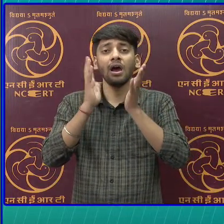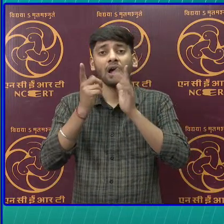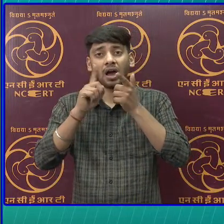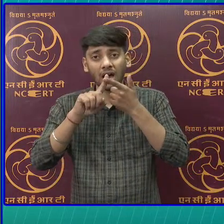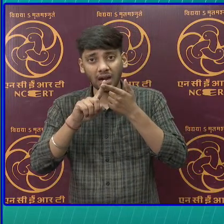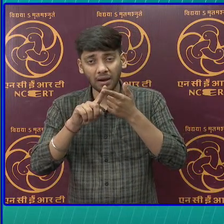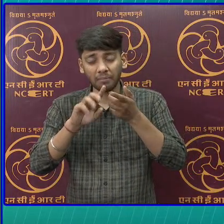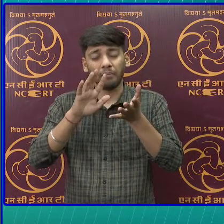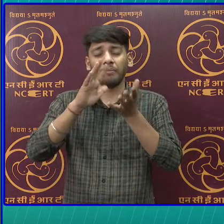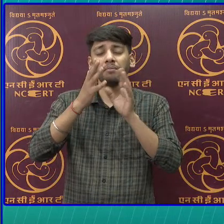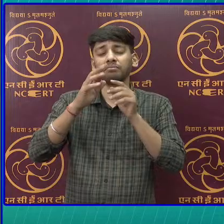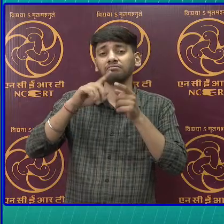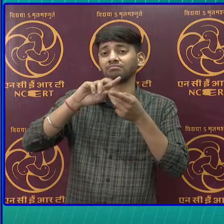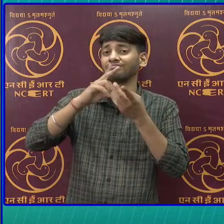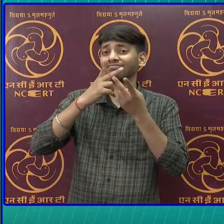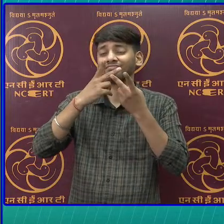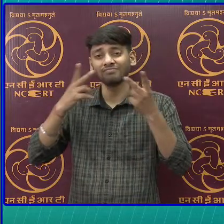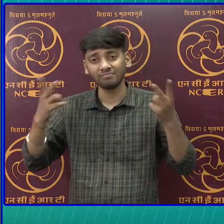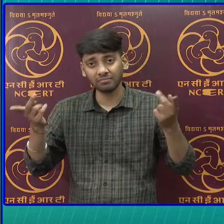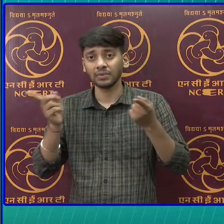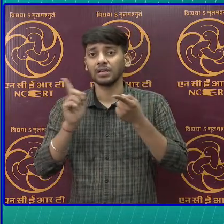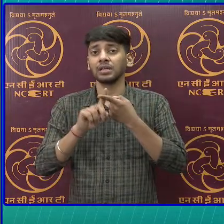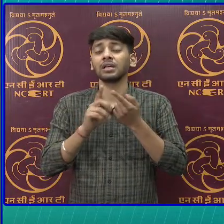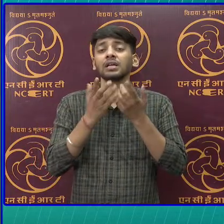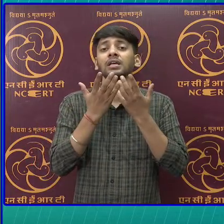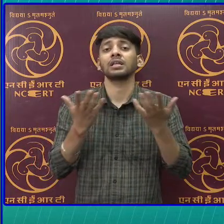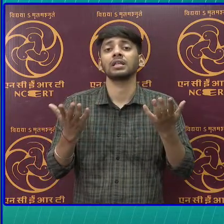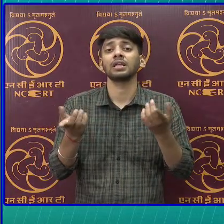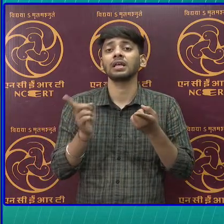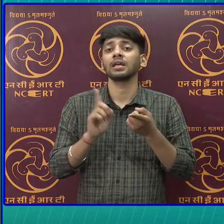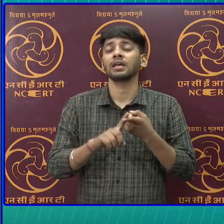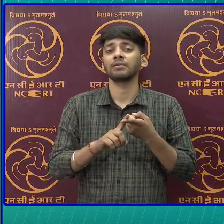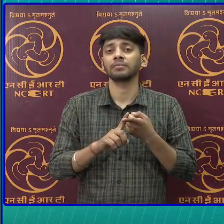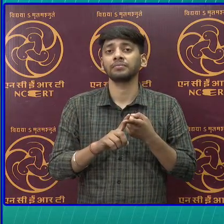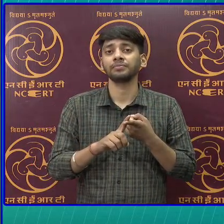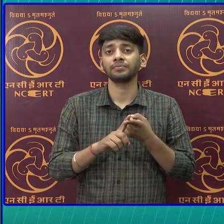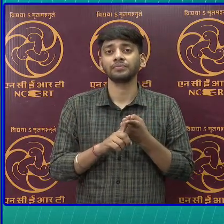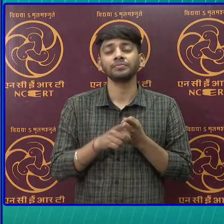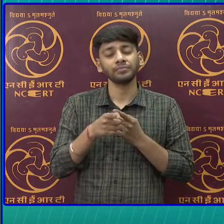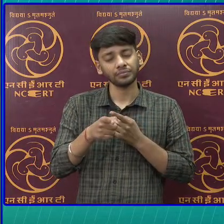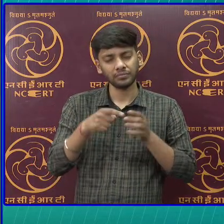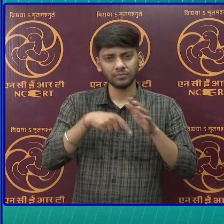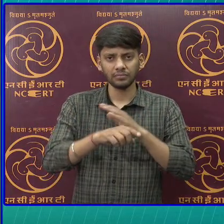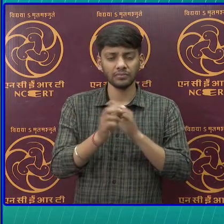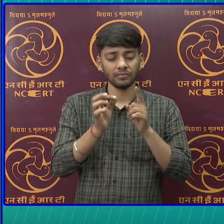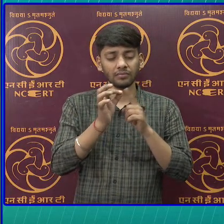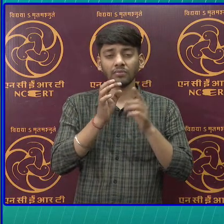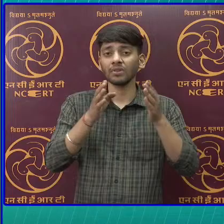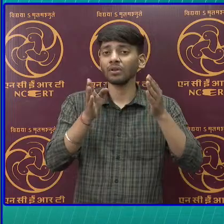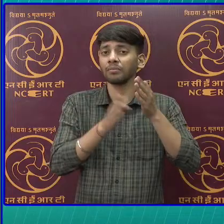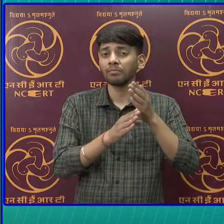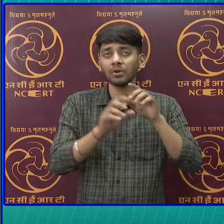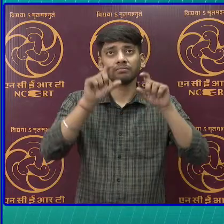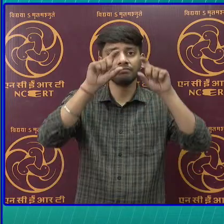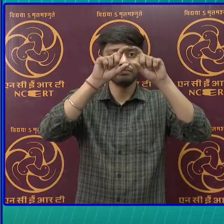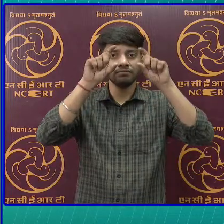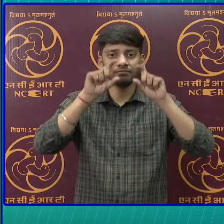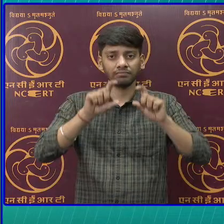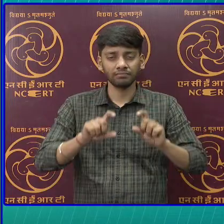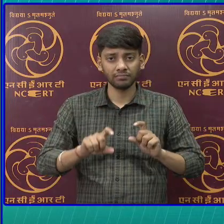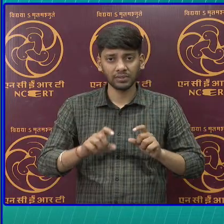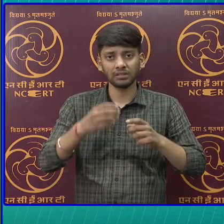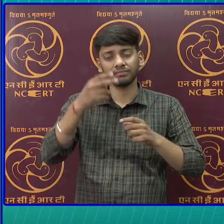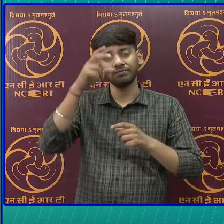twisting, withering, and then it is done. Okay, so Yes. these are the 4 stanzas of